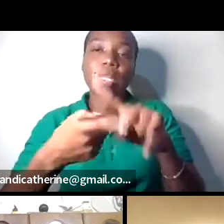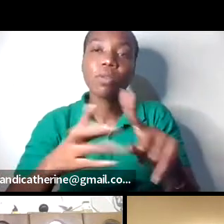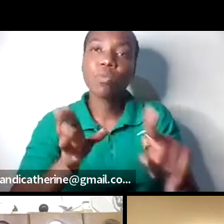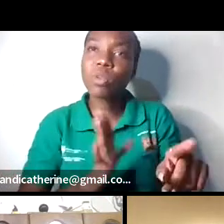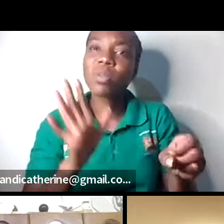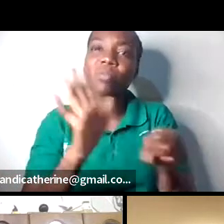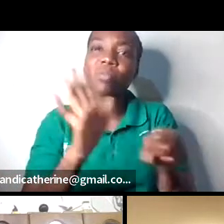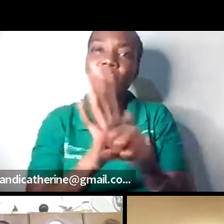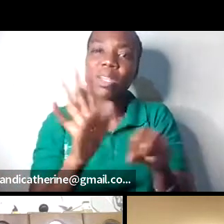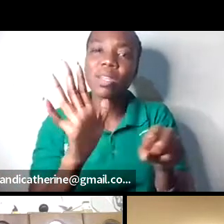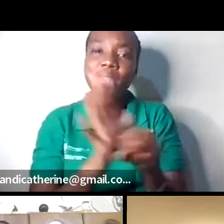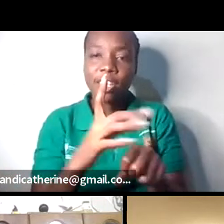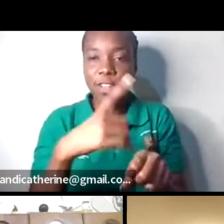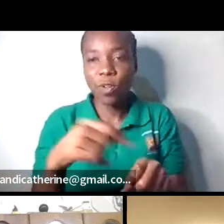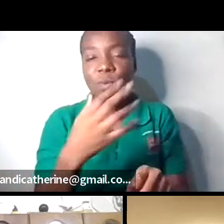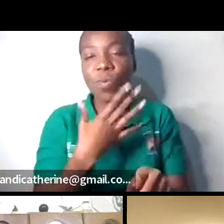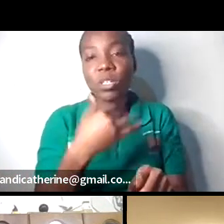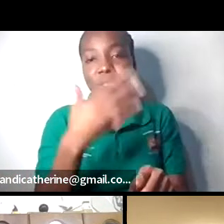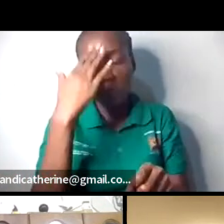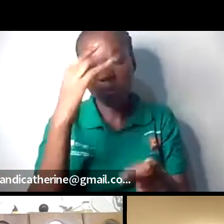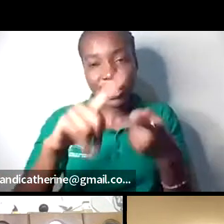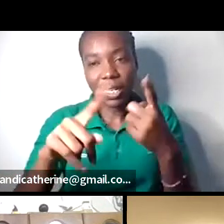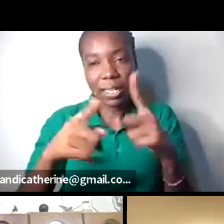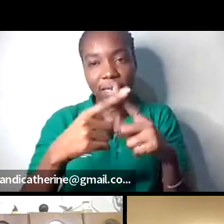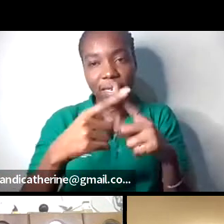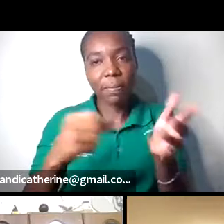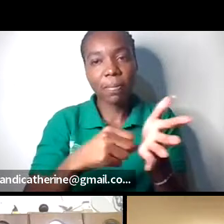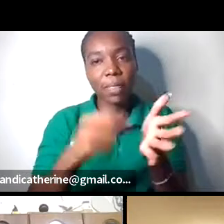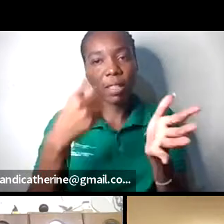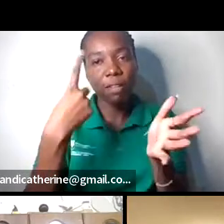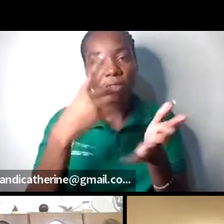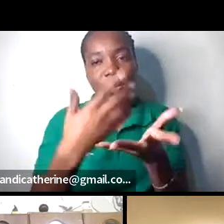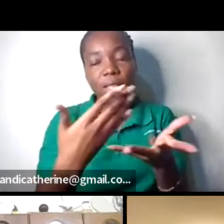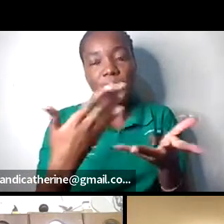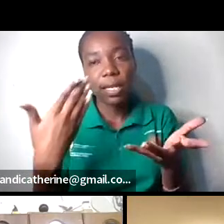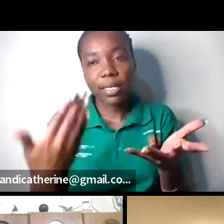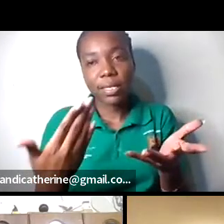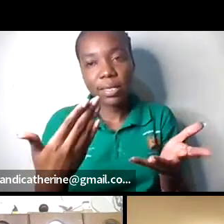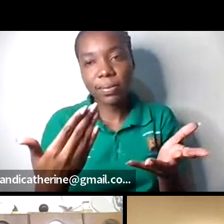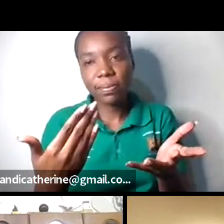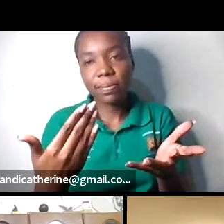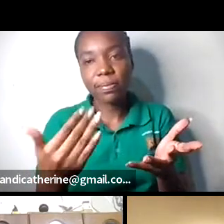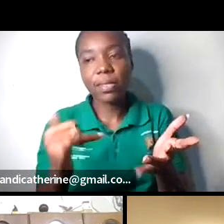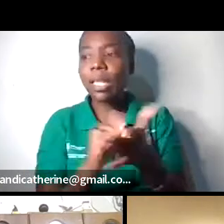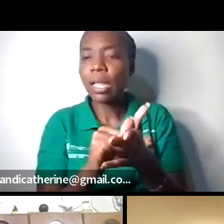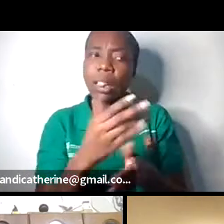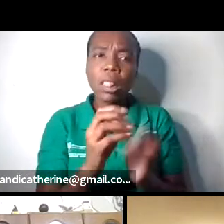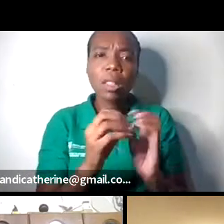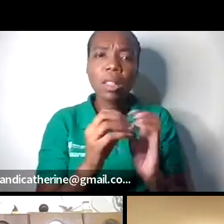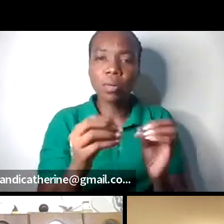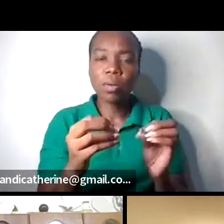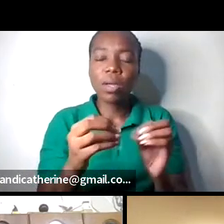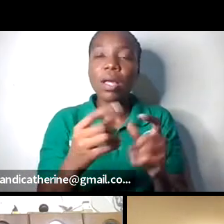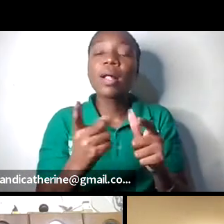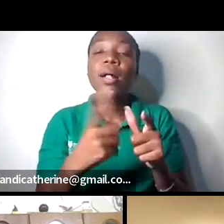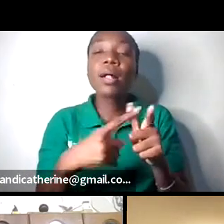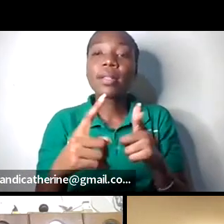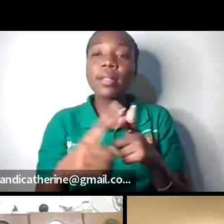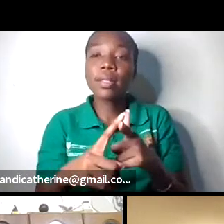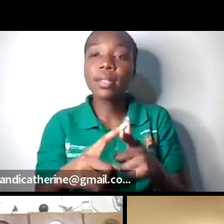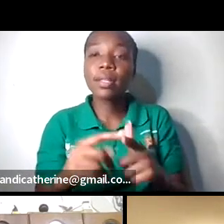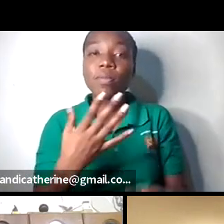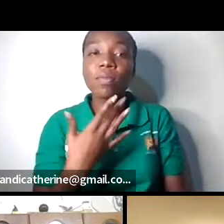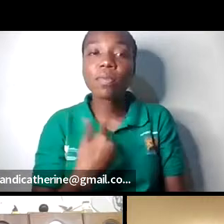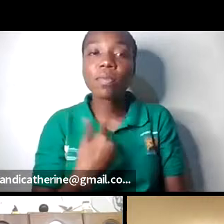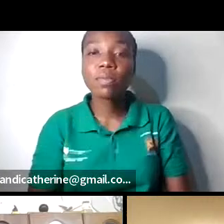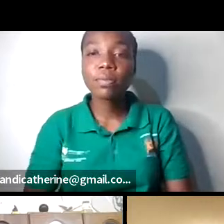for the standardization mark for items that didn't exist, such as kefir, and they would have to go and rewrite the standards with